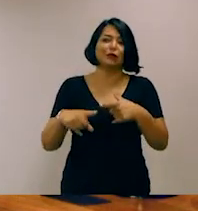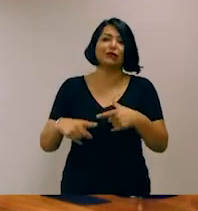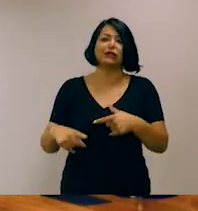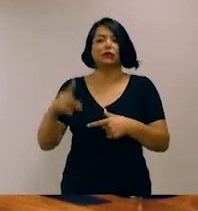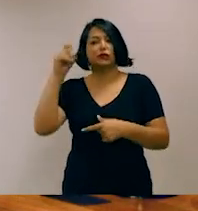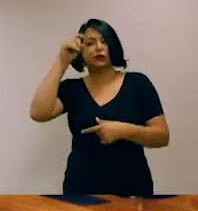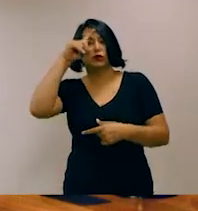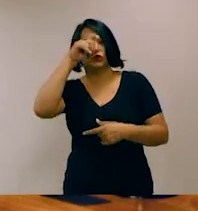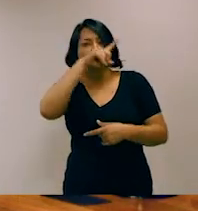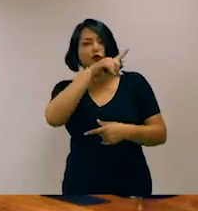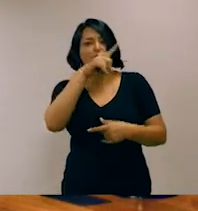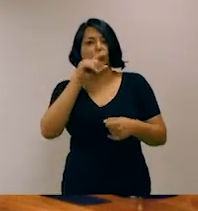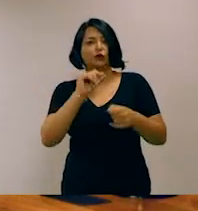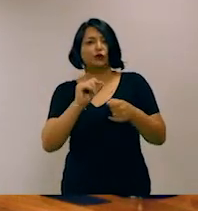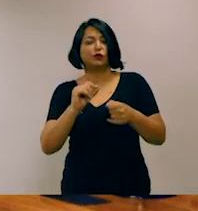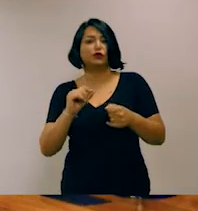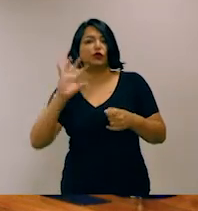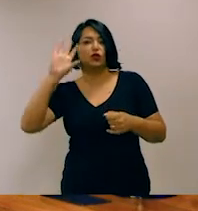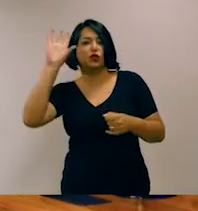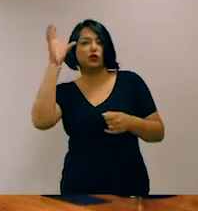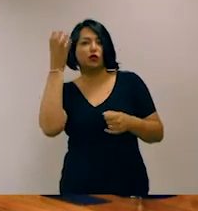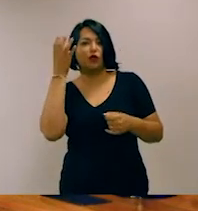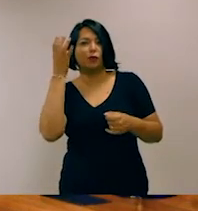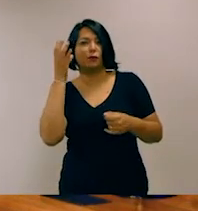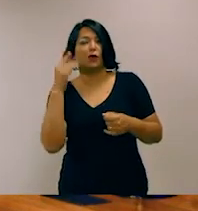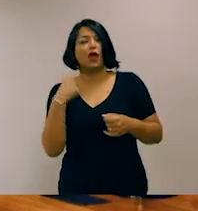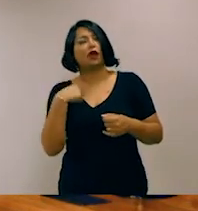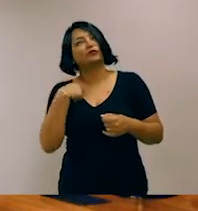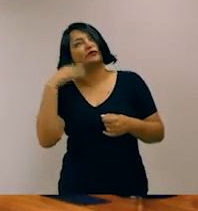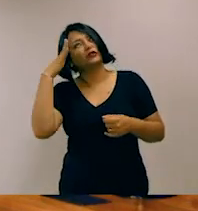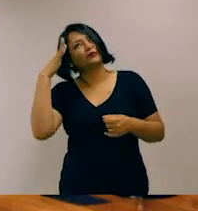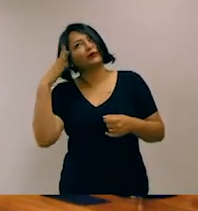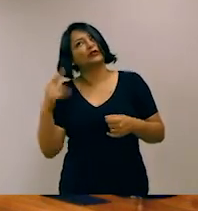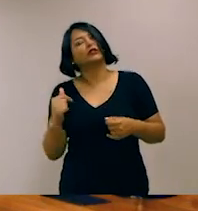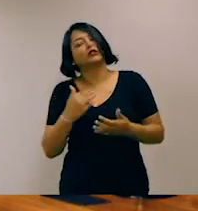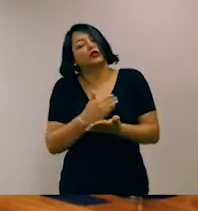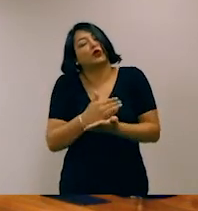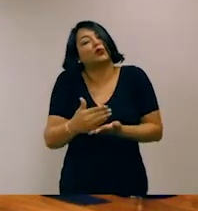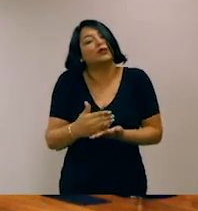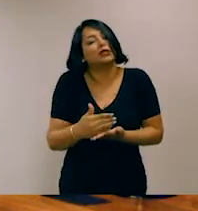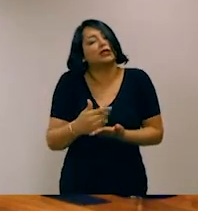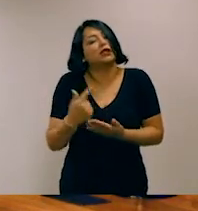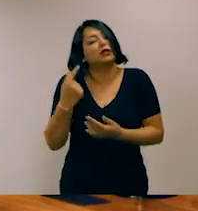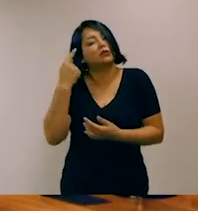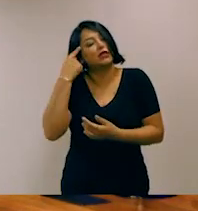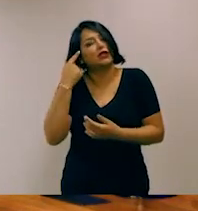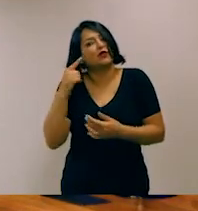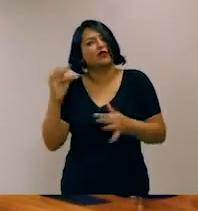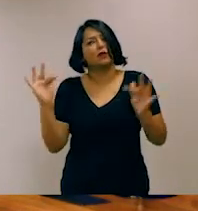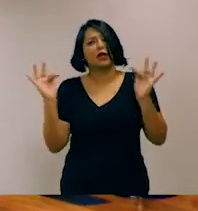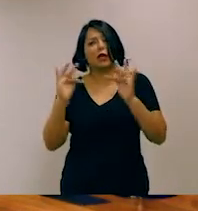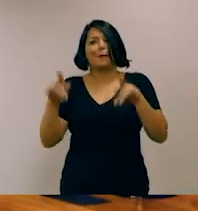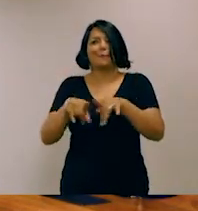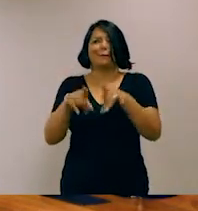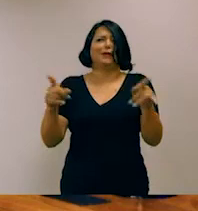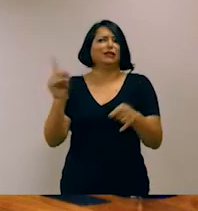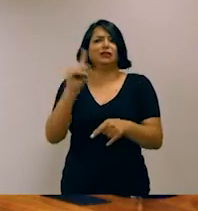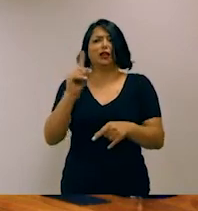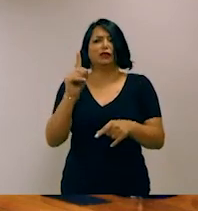it's very complex. The problem is very complex, much more complex than I imagined when I started working with